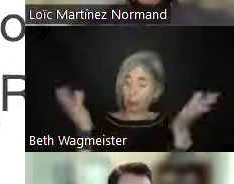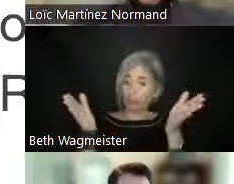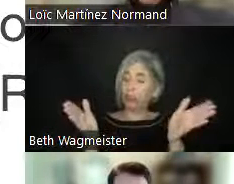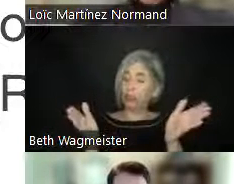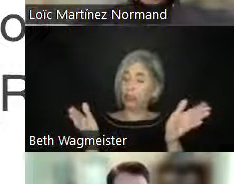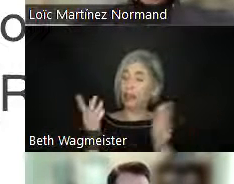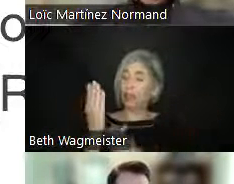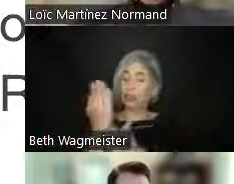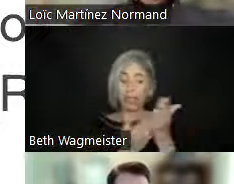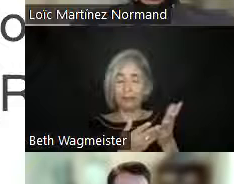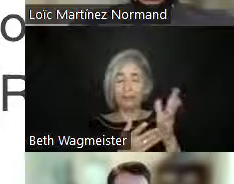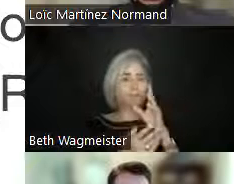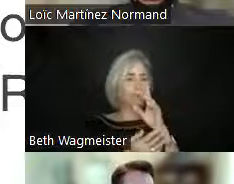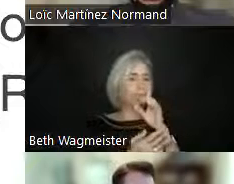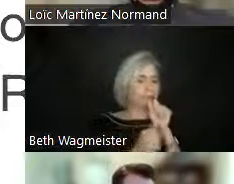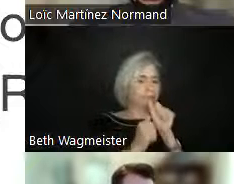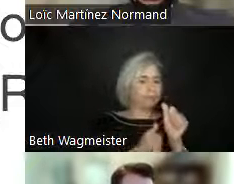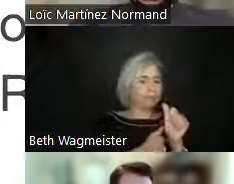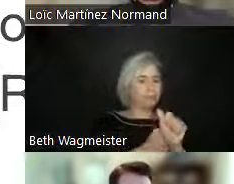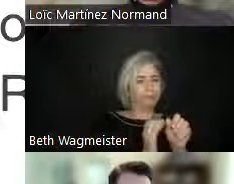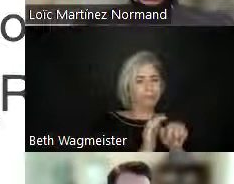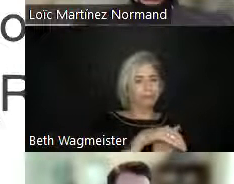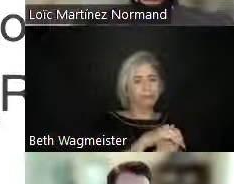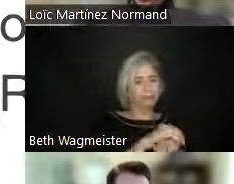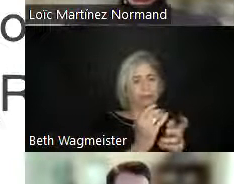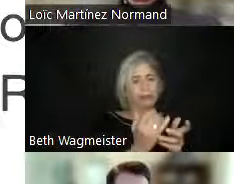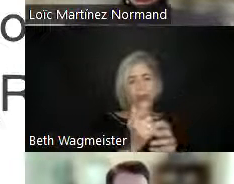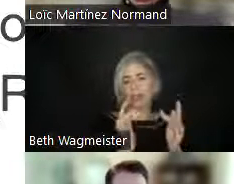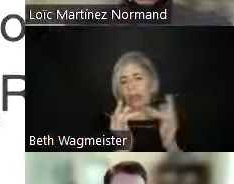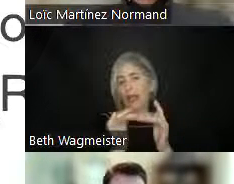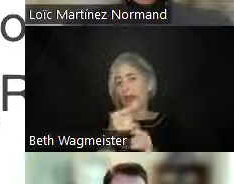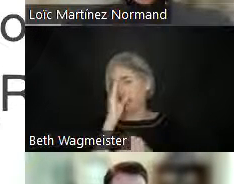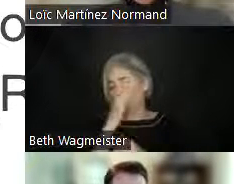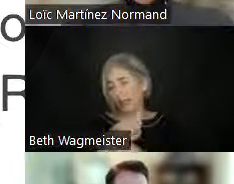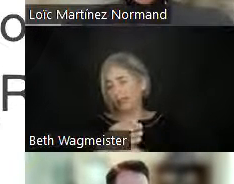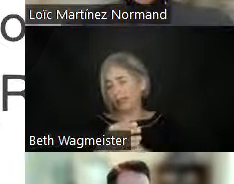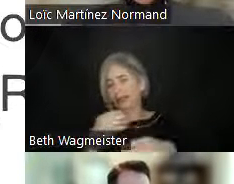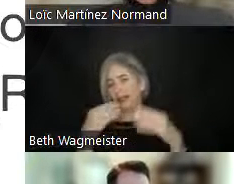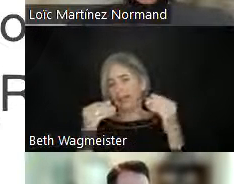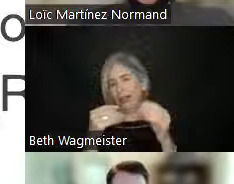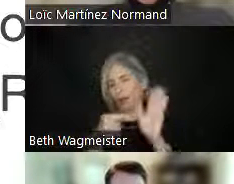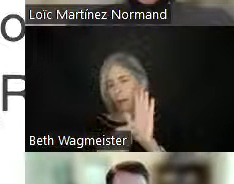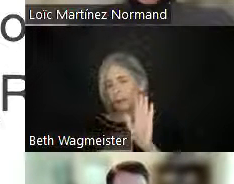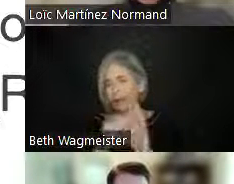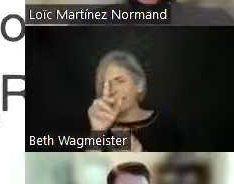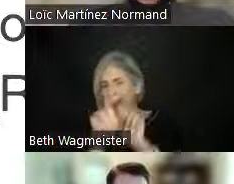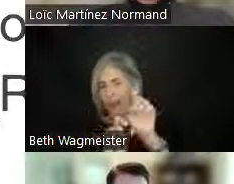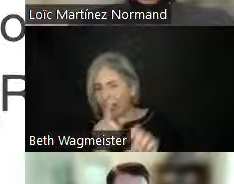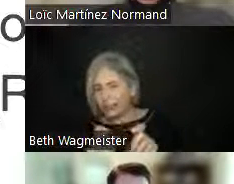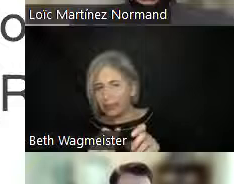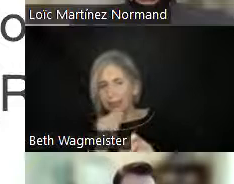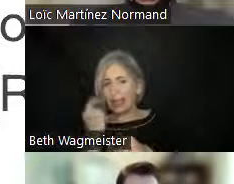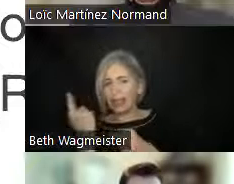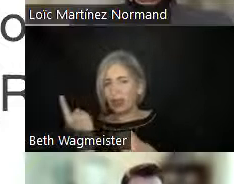For some, they might be behind. You might have to contact, of course, a sales representative, and they aren't always